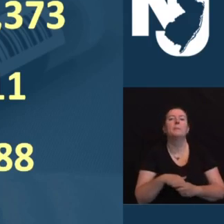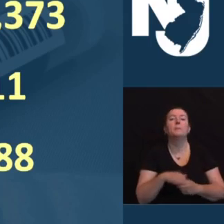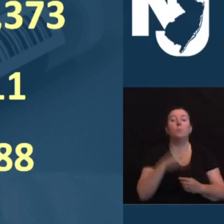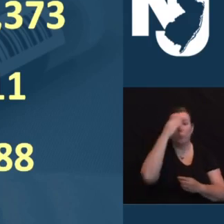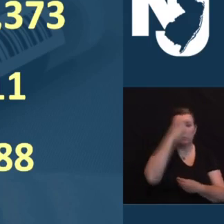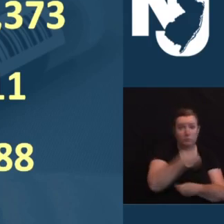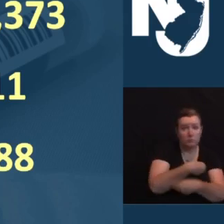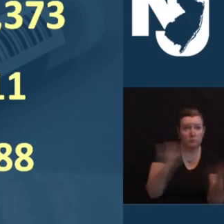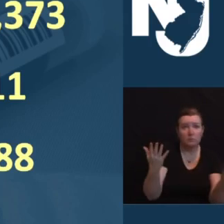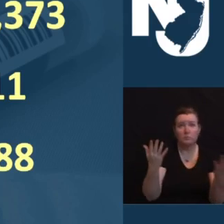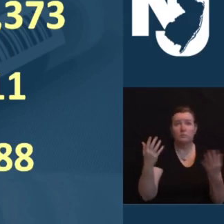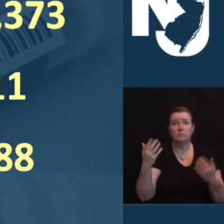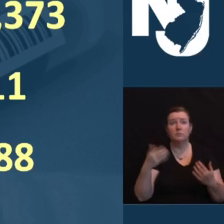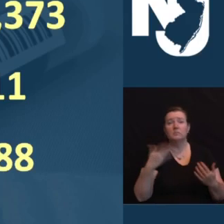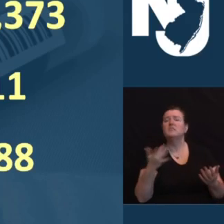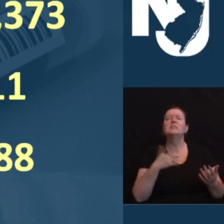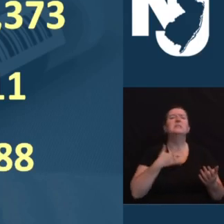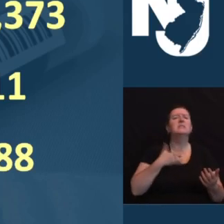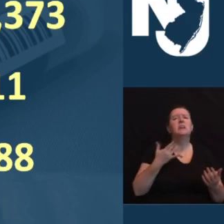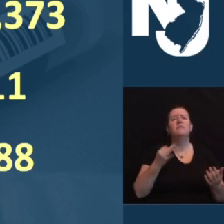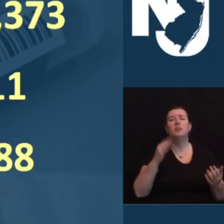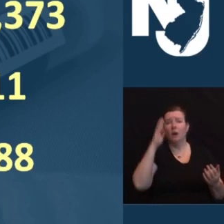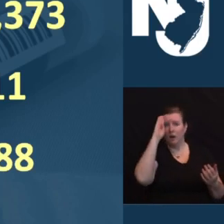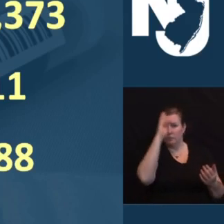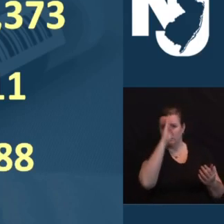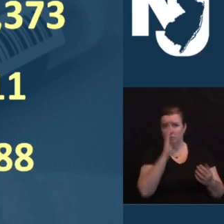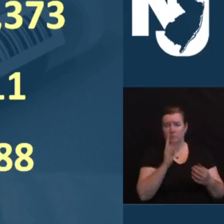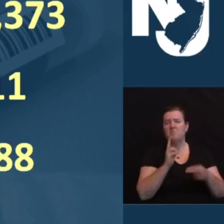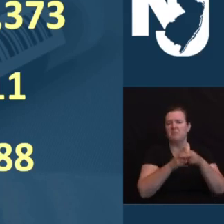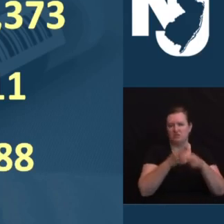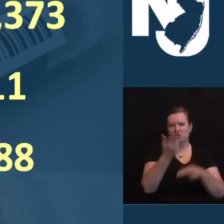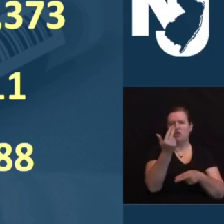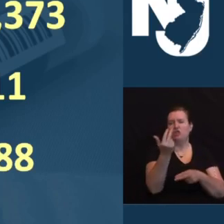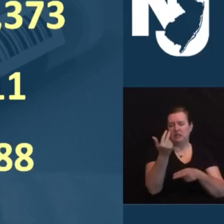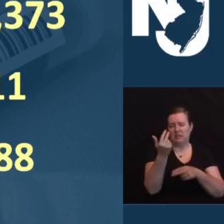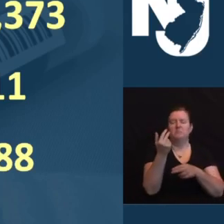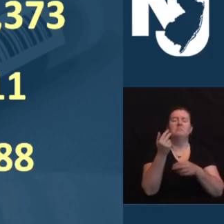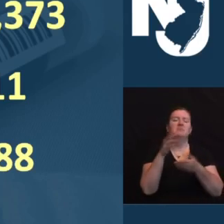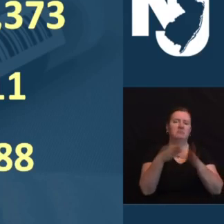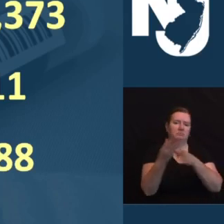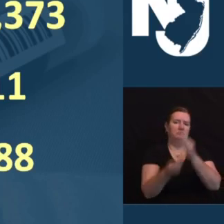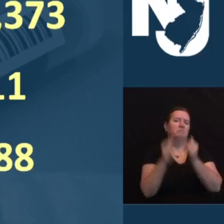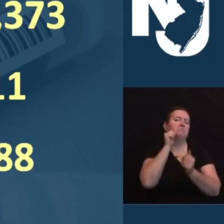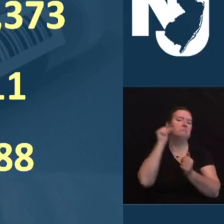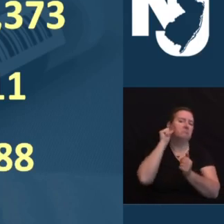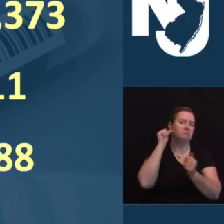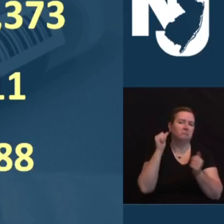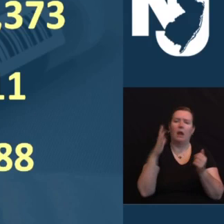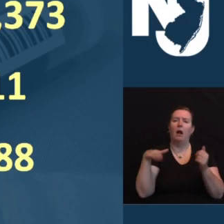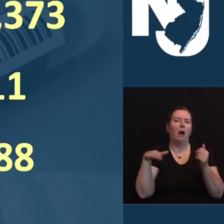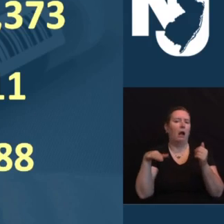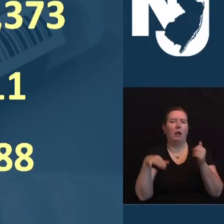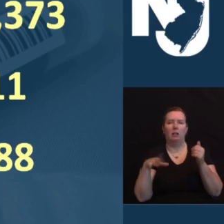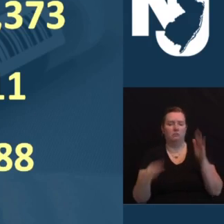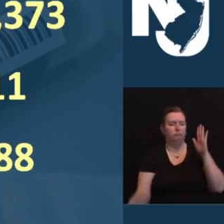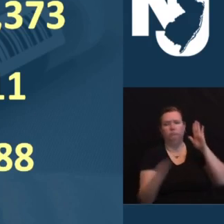spot sense, hospitals reported 13 deaths yesterday, but again, those numbers are not in the confirmed